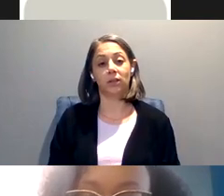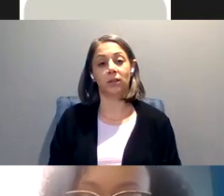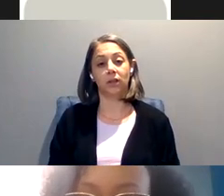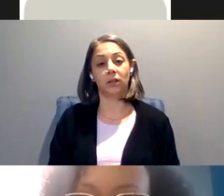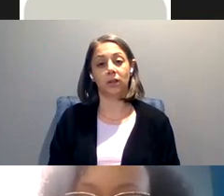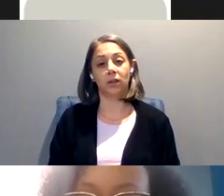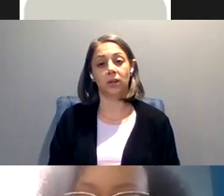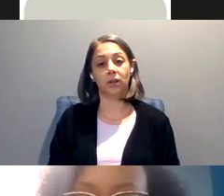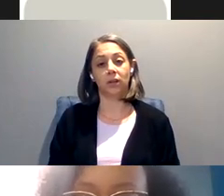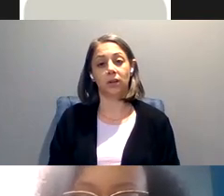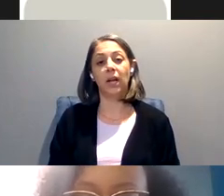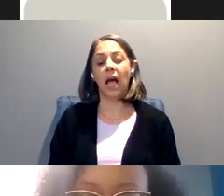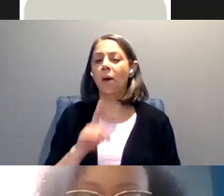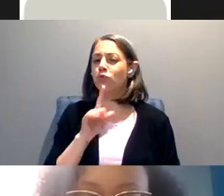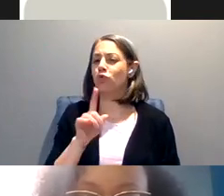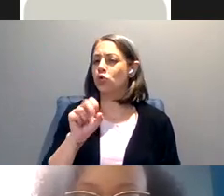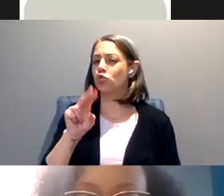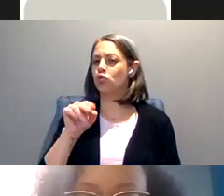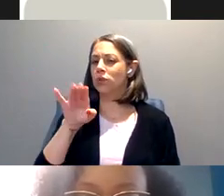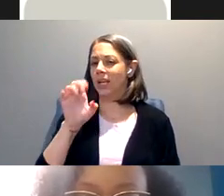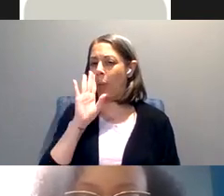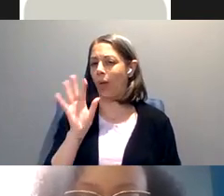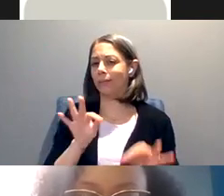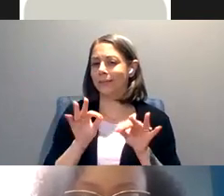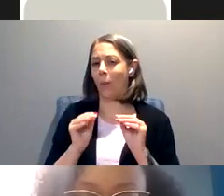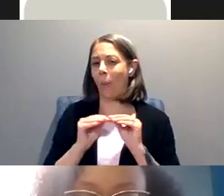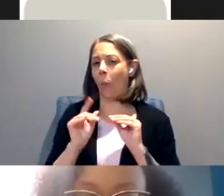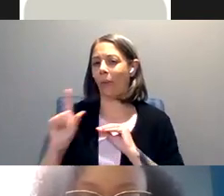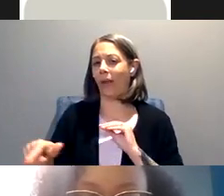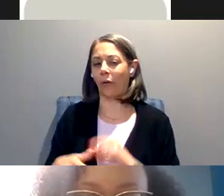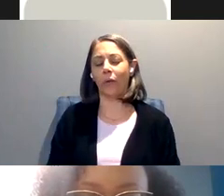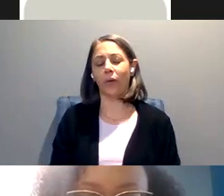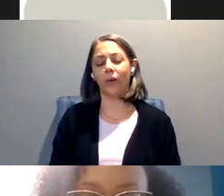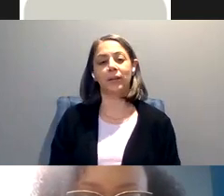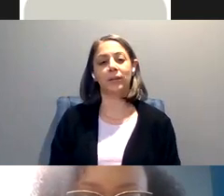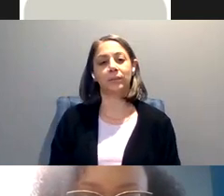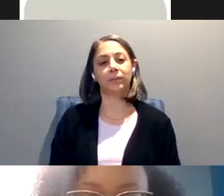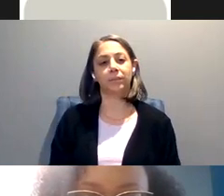You'll hear Susie tell you a little bit more about why that's the case. Let's go ahead.